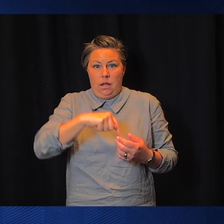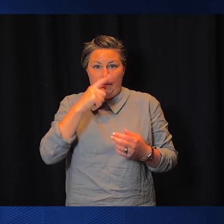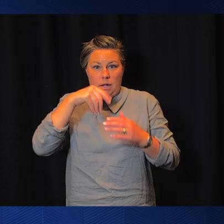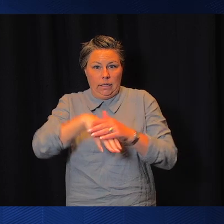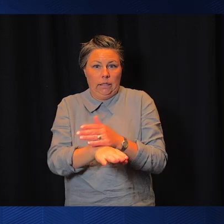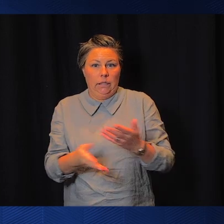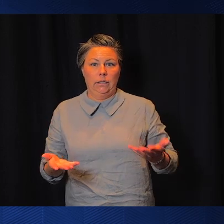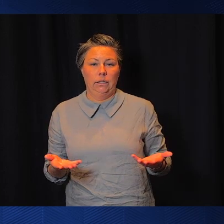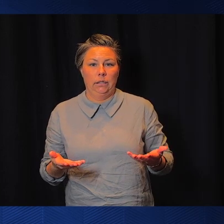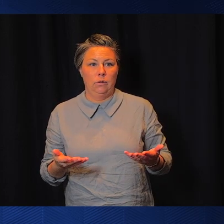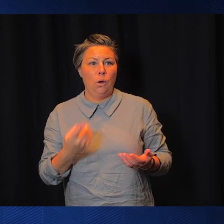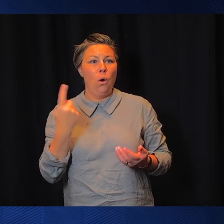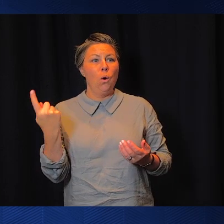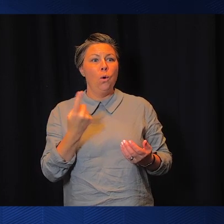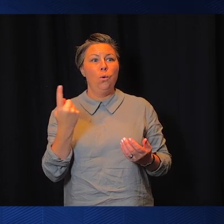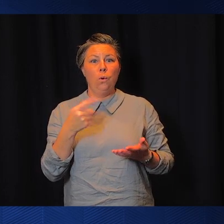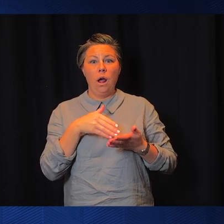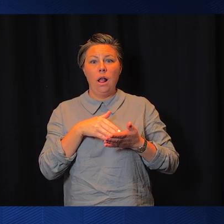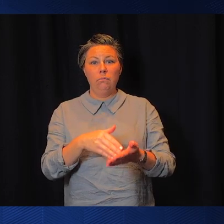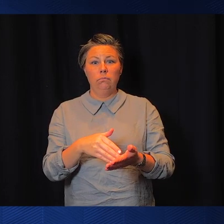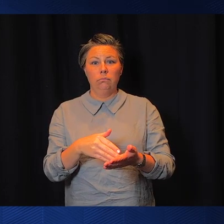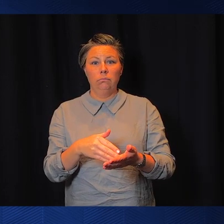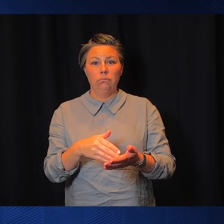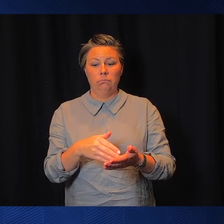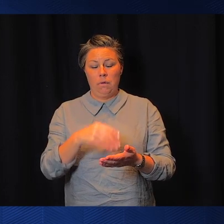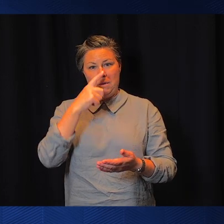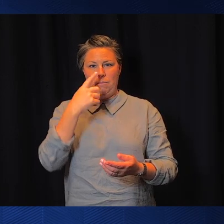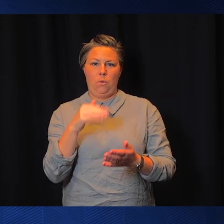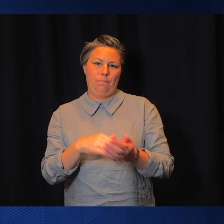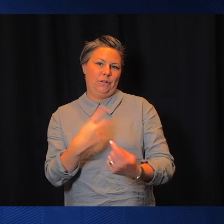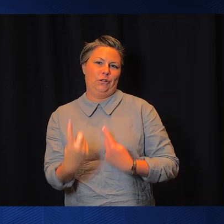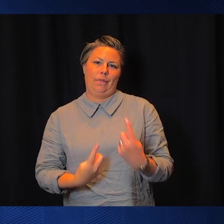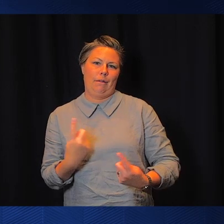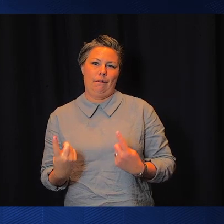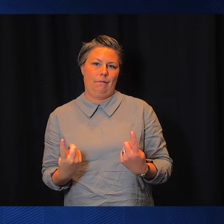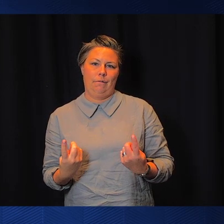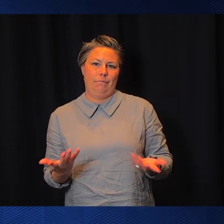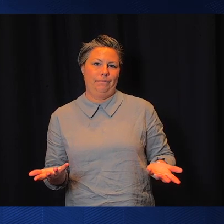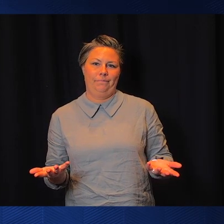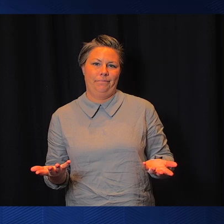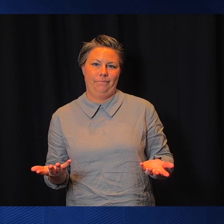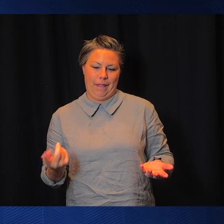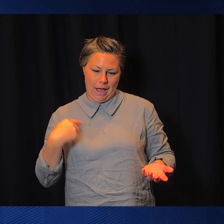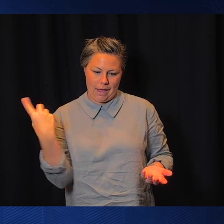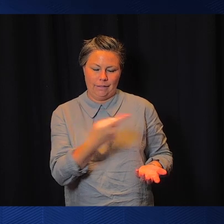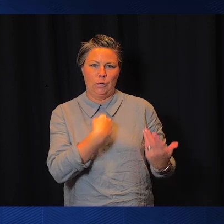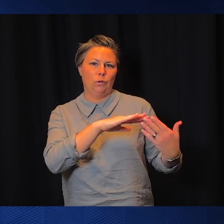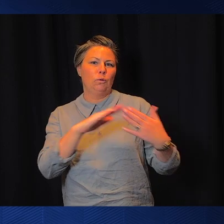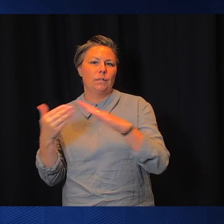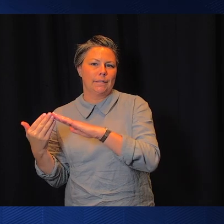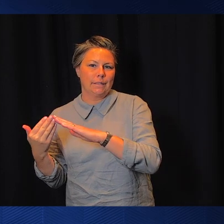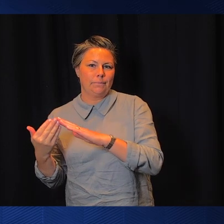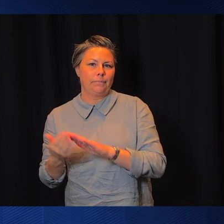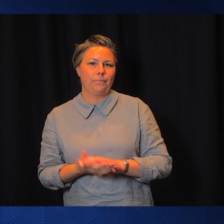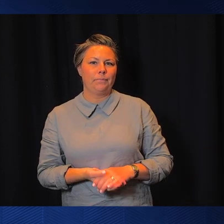who ended up responding? People, the very people that Cass is talking about. But